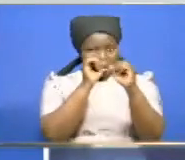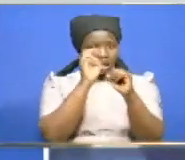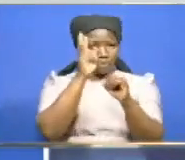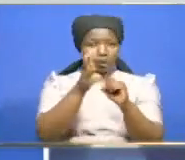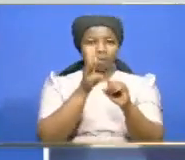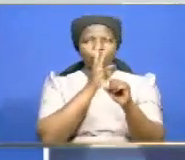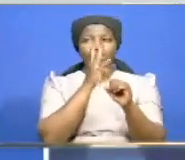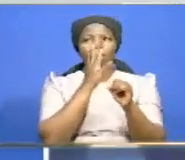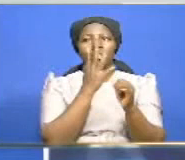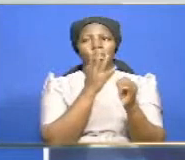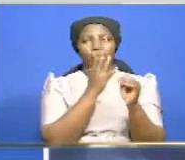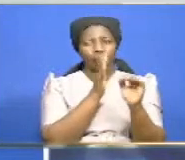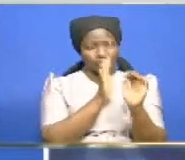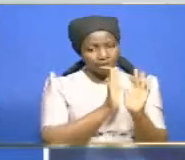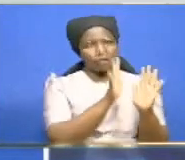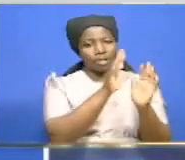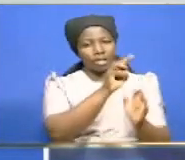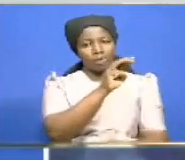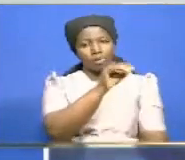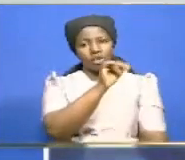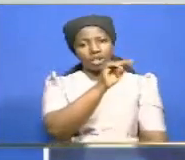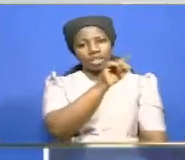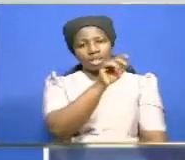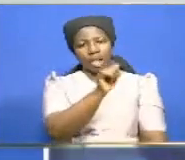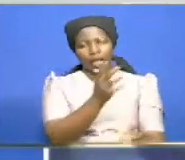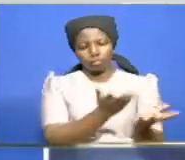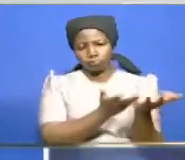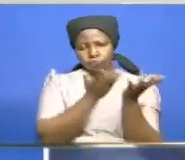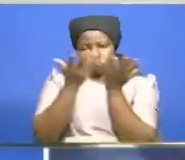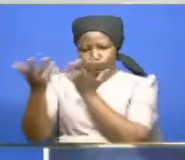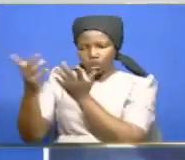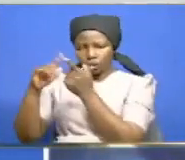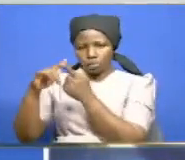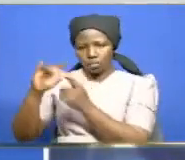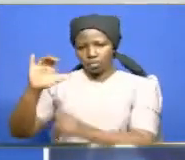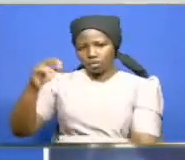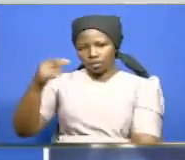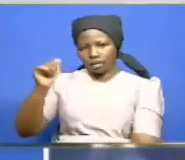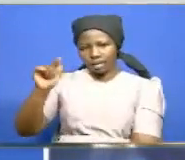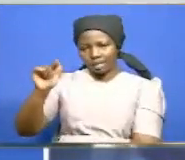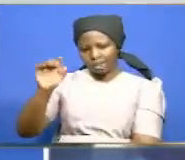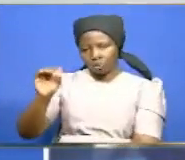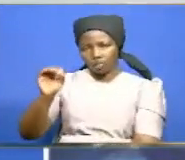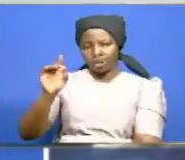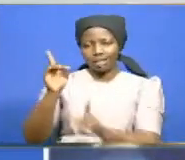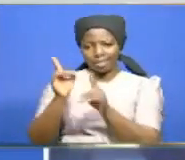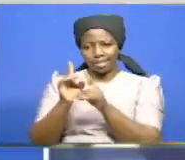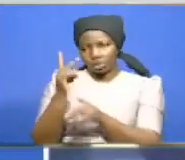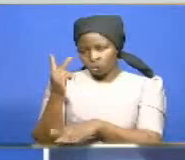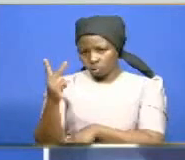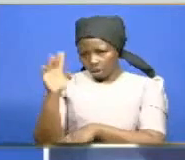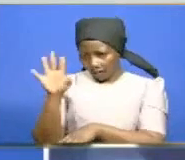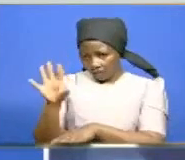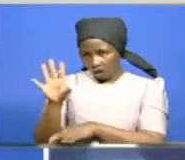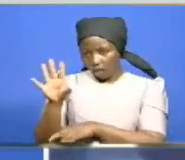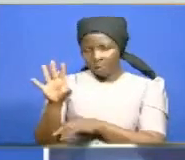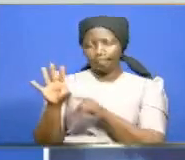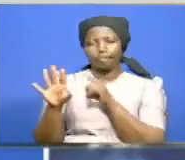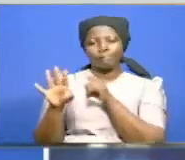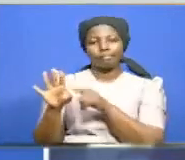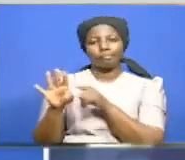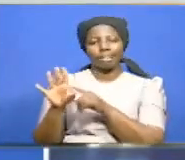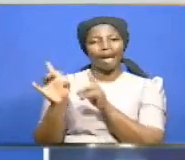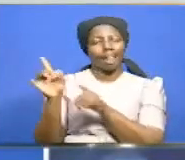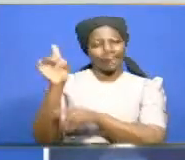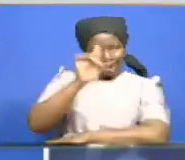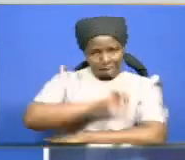Mwanza na baadaye kusafirishwa kuelekea Chato. Tarehe 24 ni siku